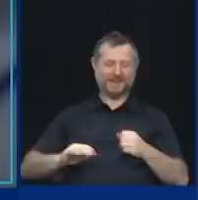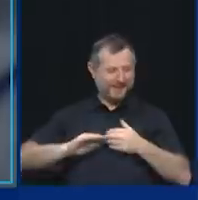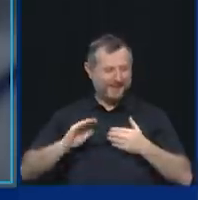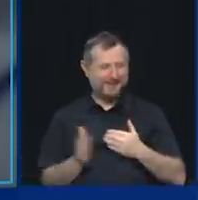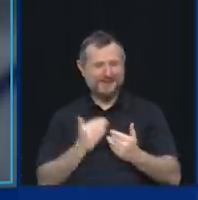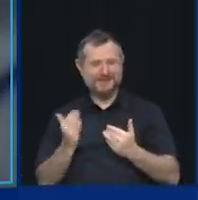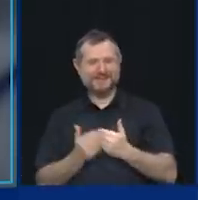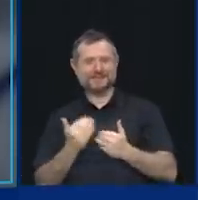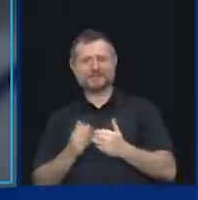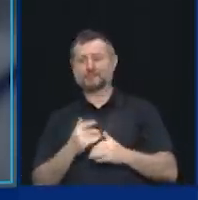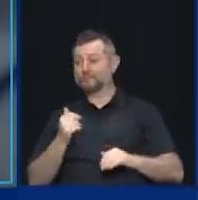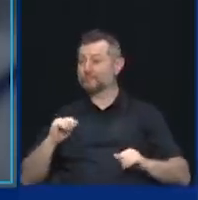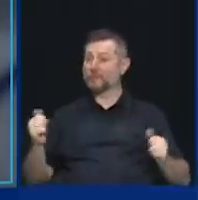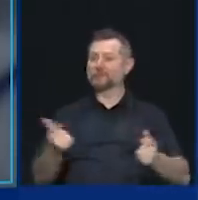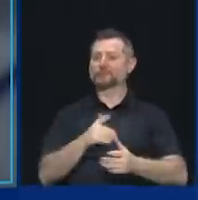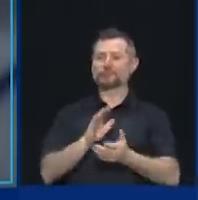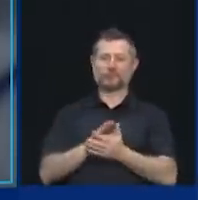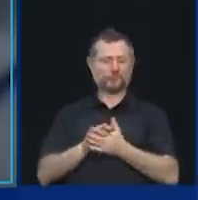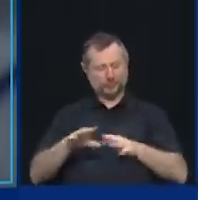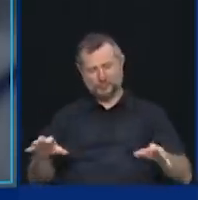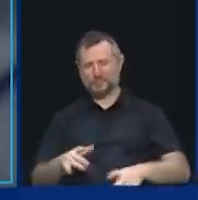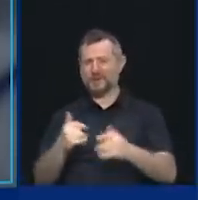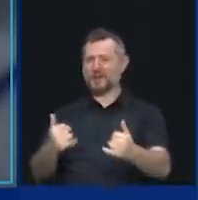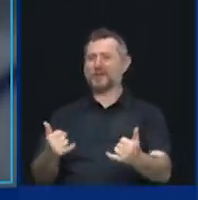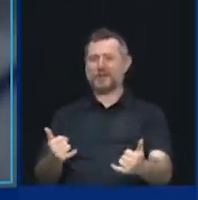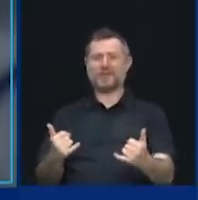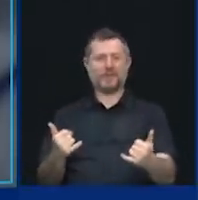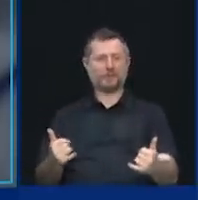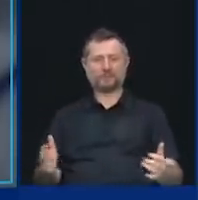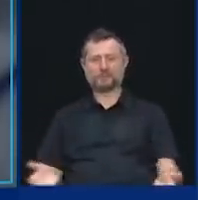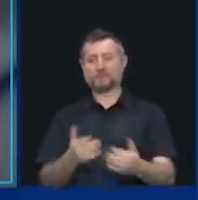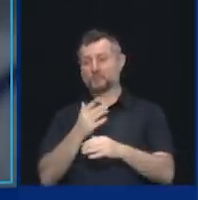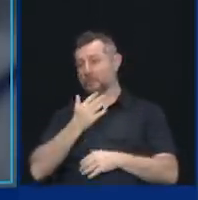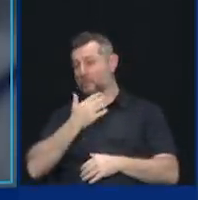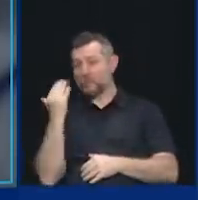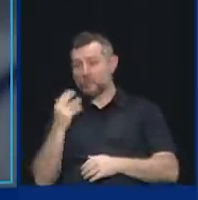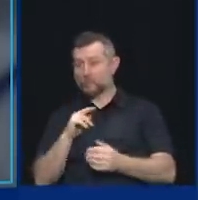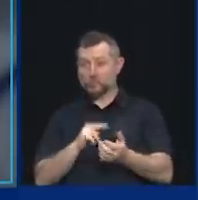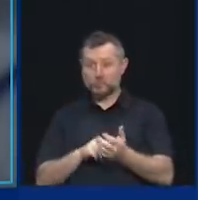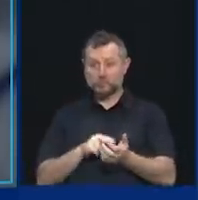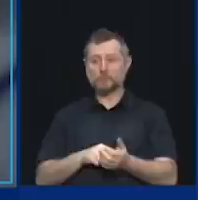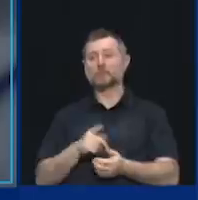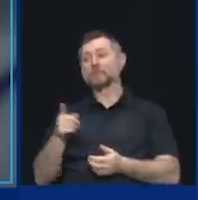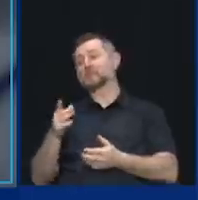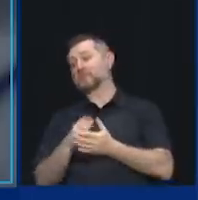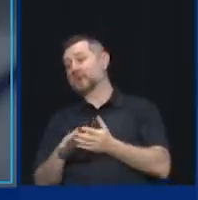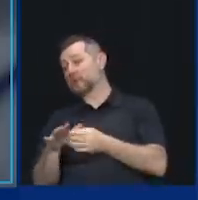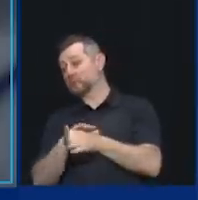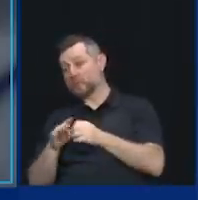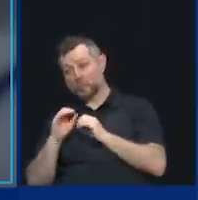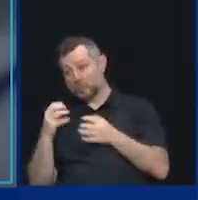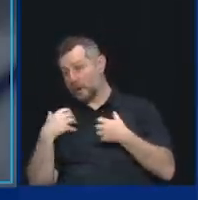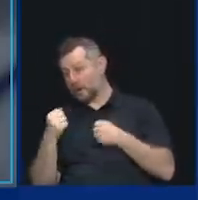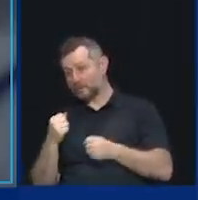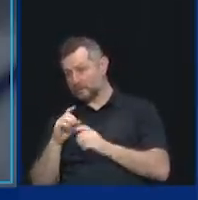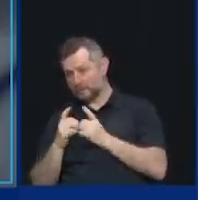that right now. If they don't have a nurse, and if the local health department can't do it, the state will